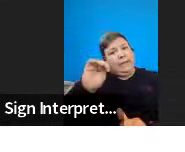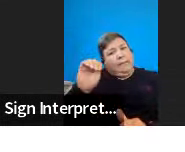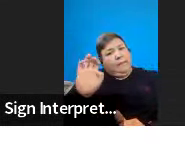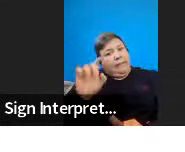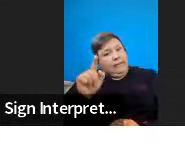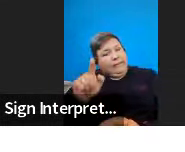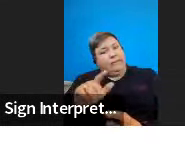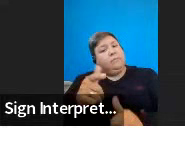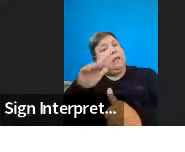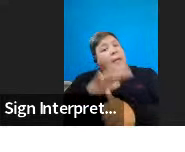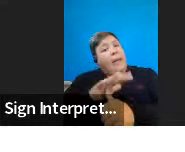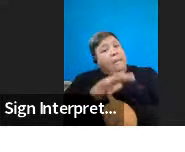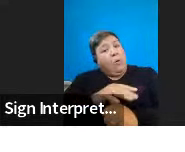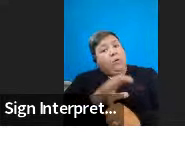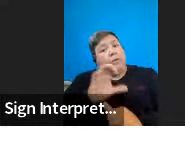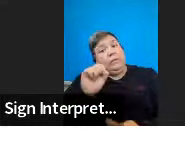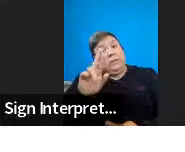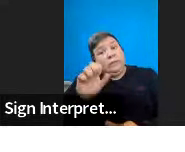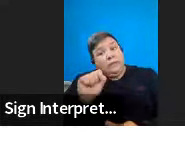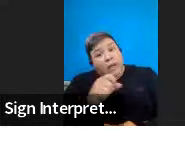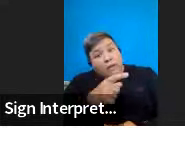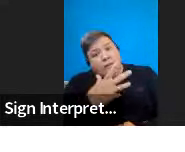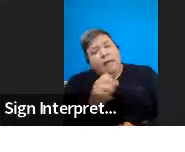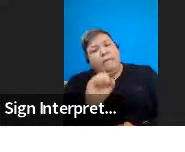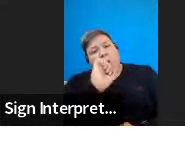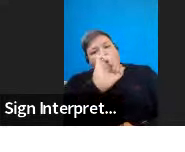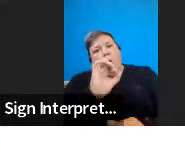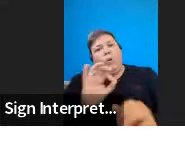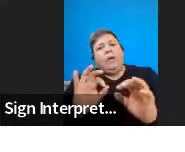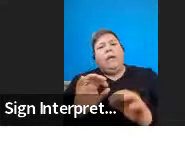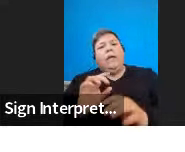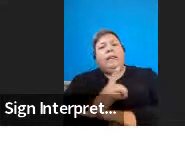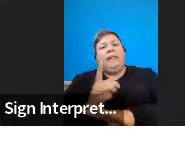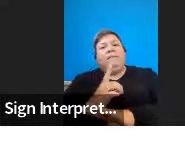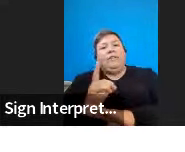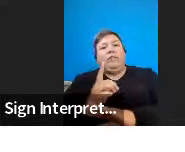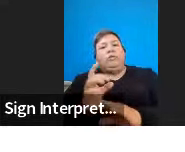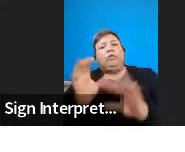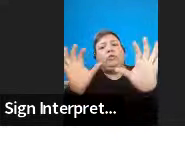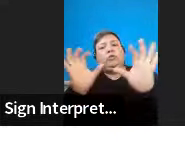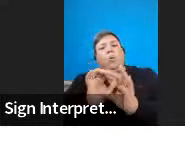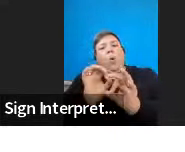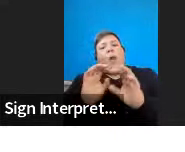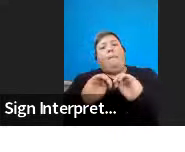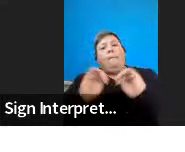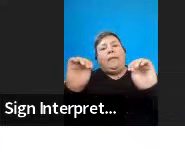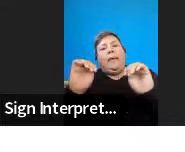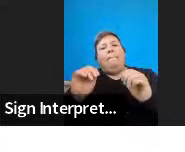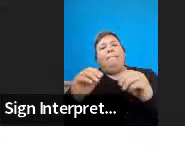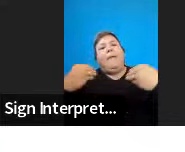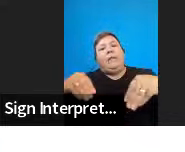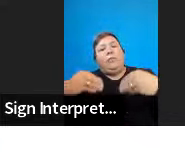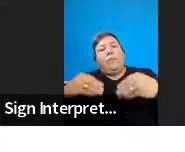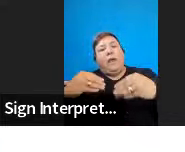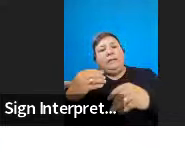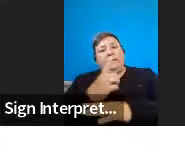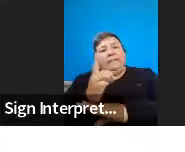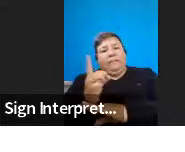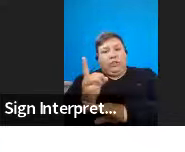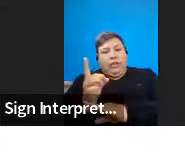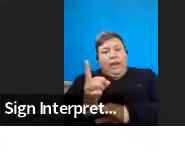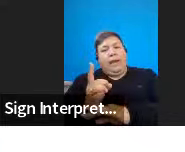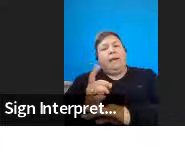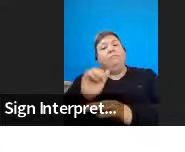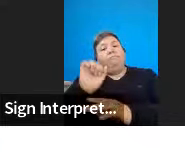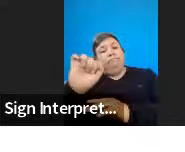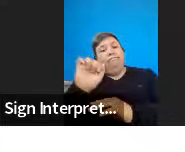importantly, in SARS, we have another division as well, which is called Small Medium Enterprise Division. This division is also key because they're